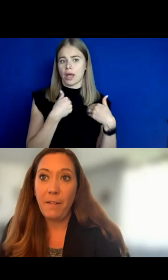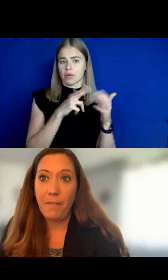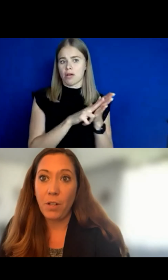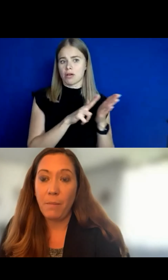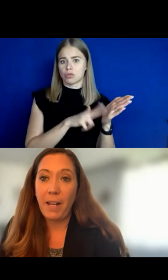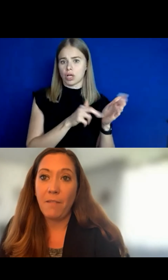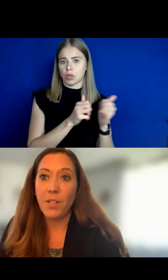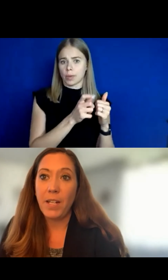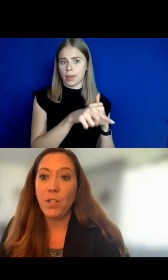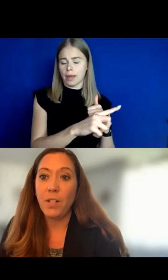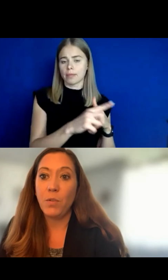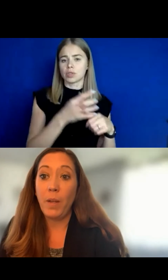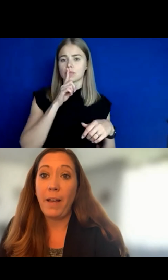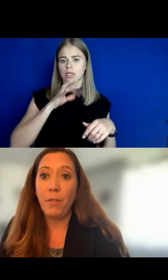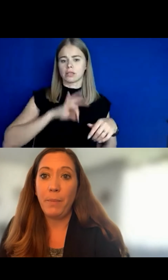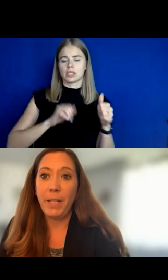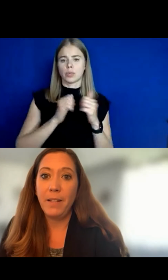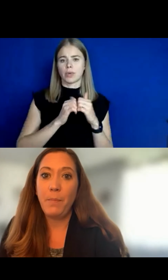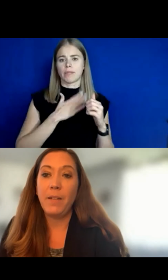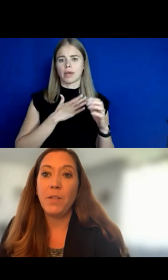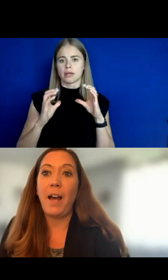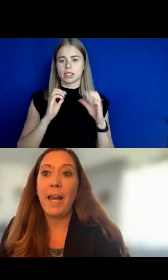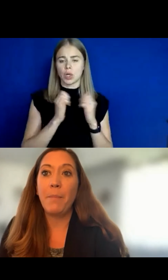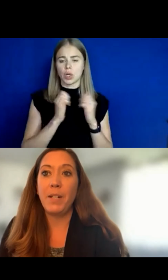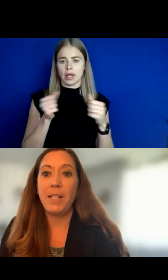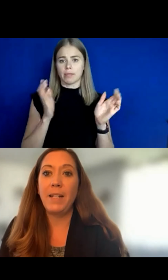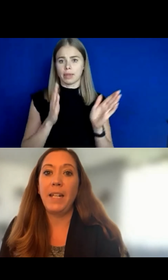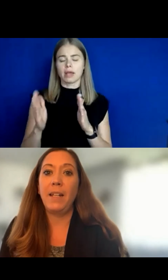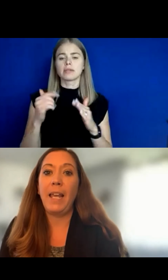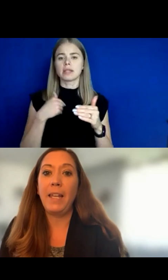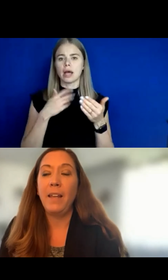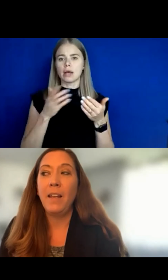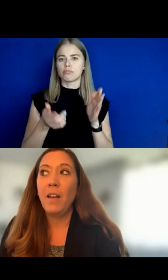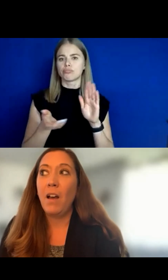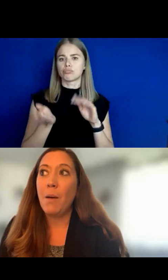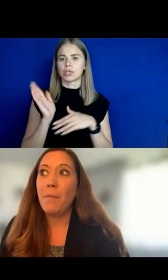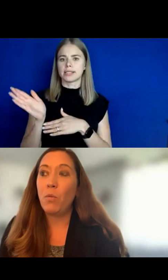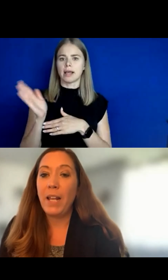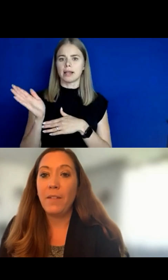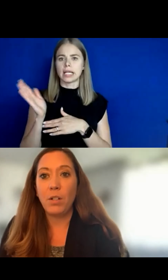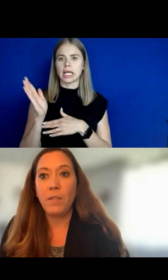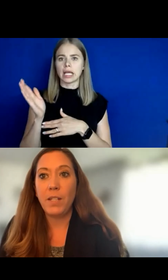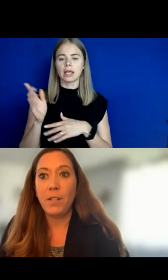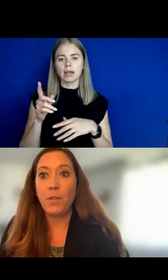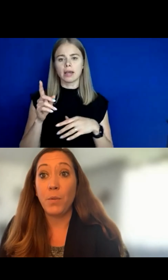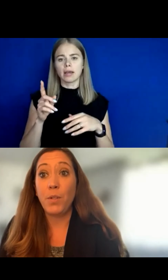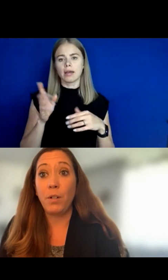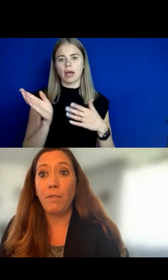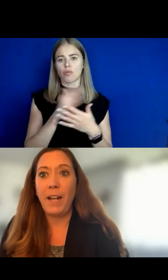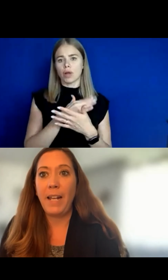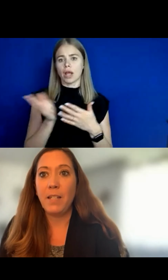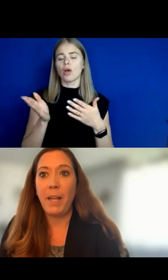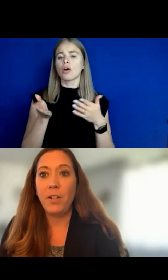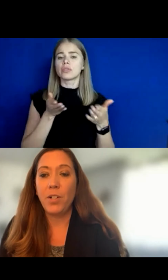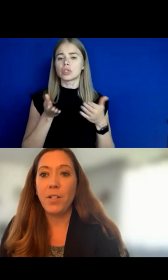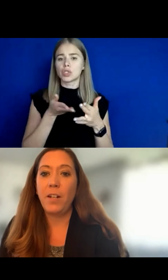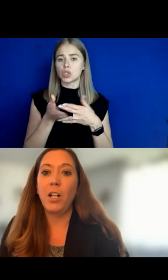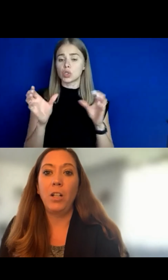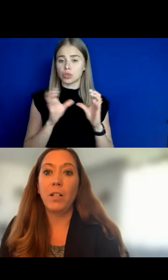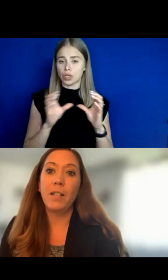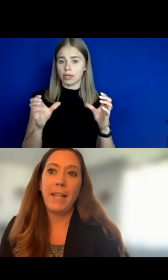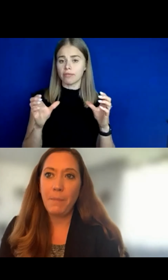very beneficial in my conversations with health plans because I am presenting a array of services through certified case